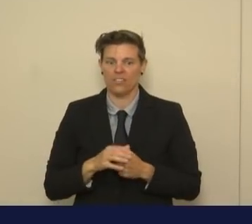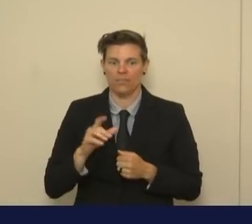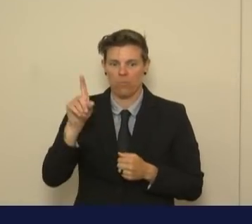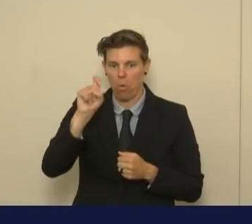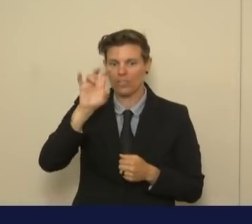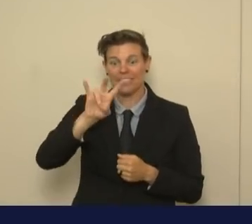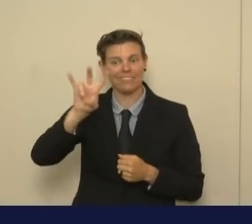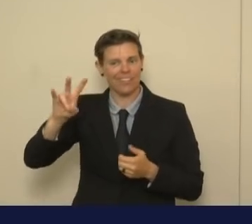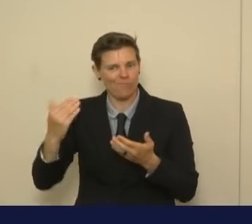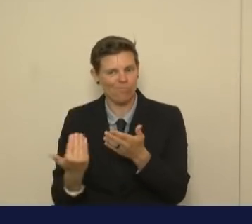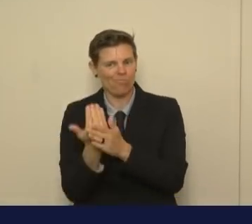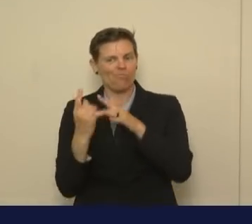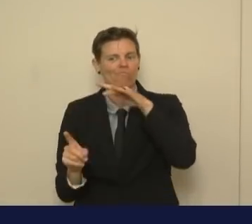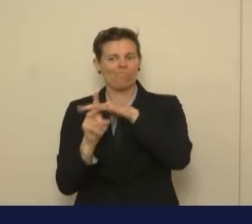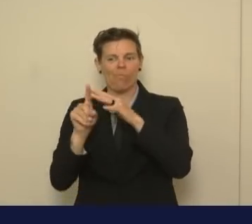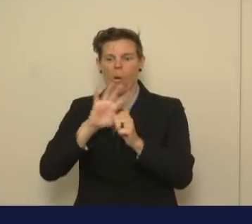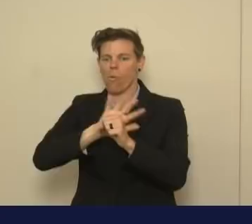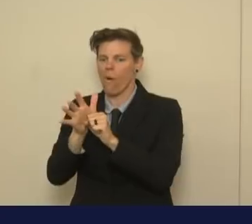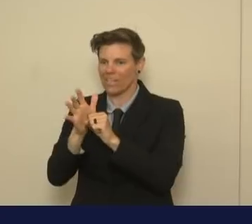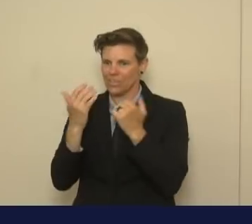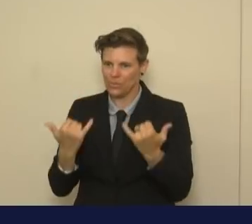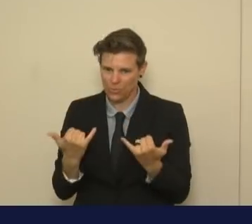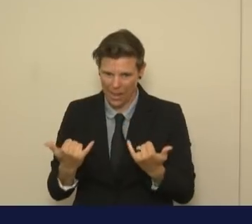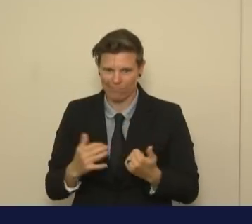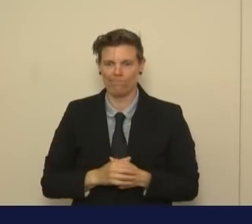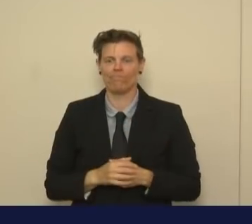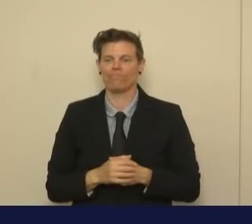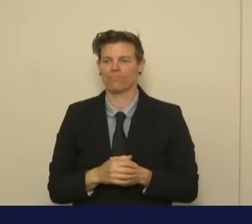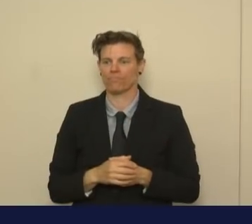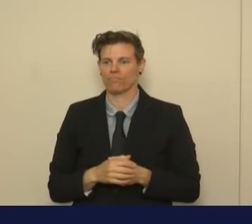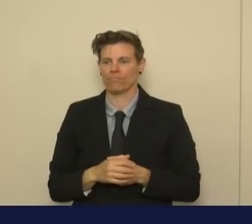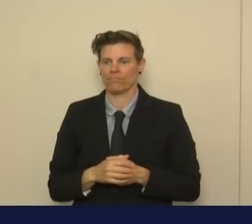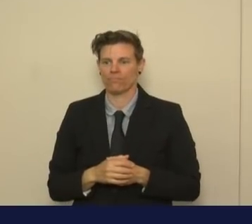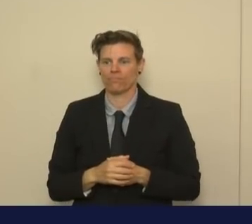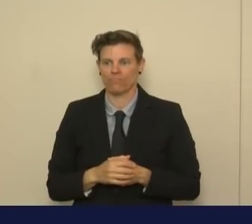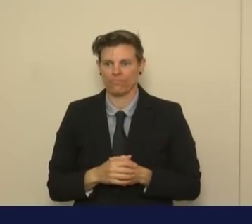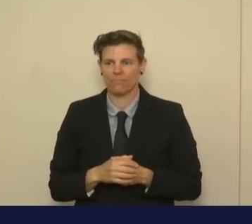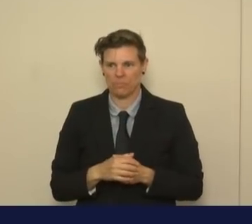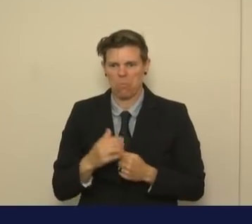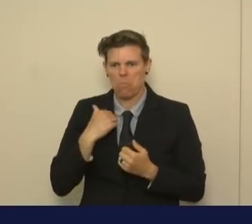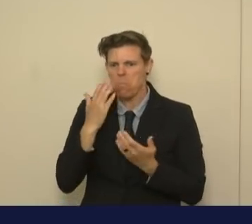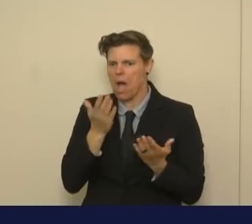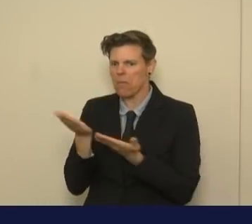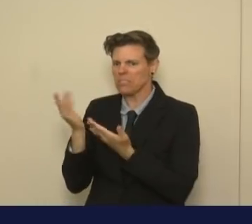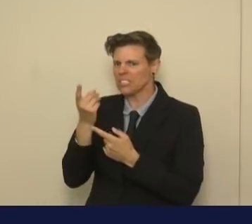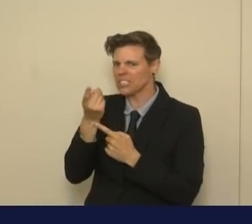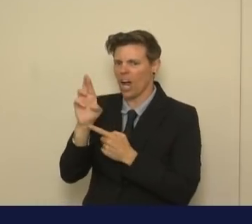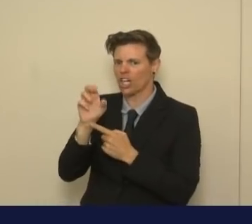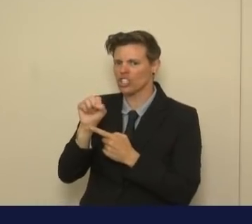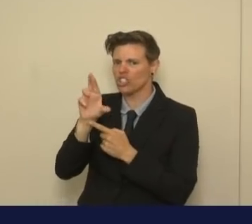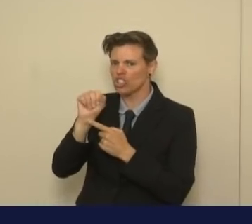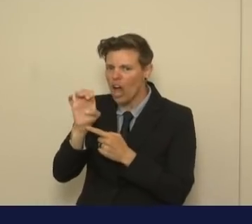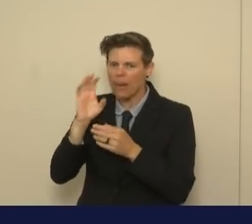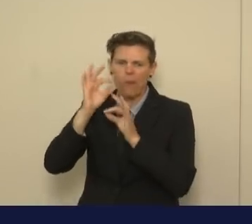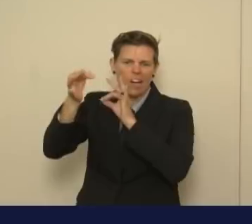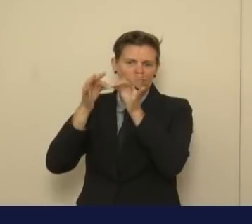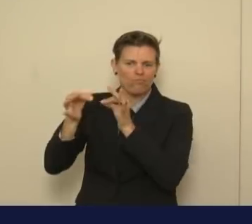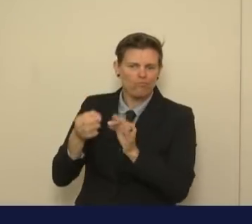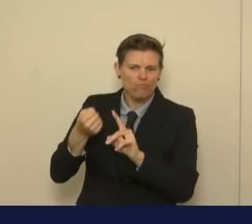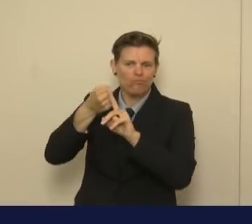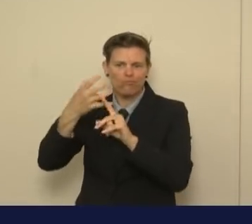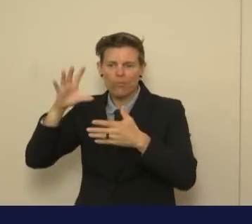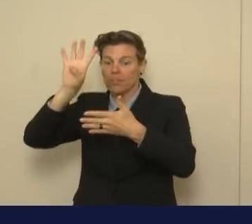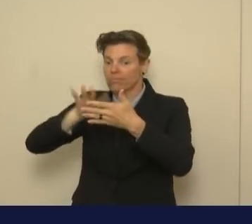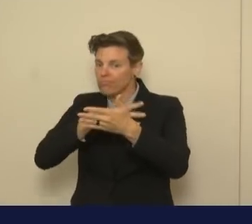cases today. As we talked with Dr. Grace about modeling, that's all good news. But we want